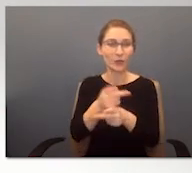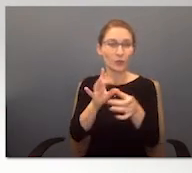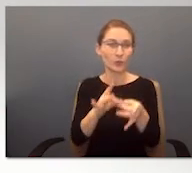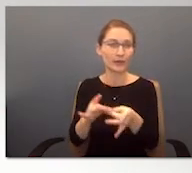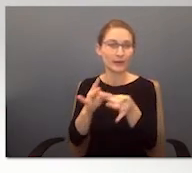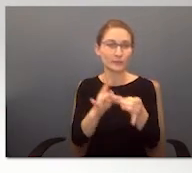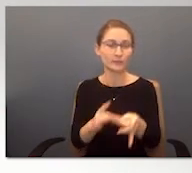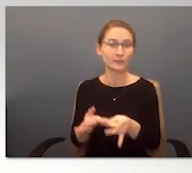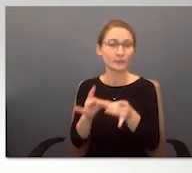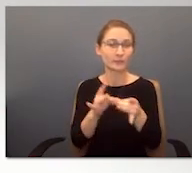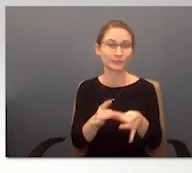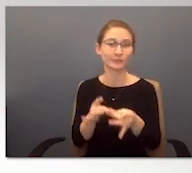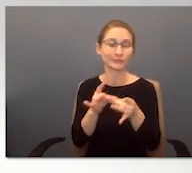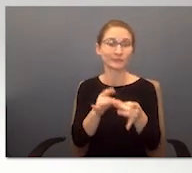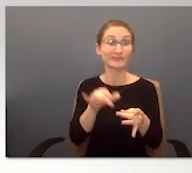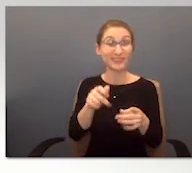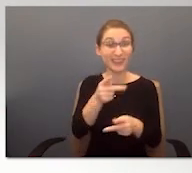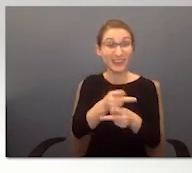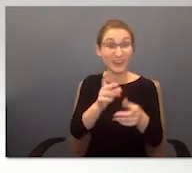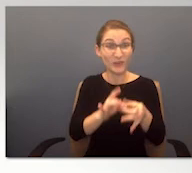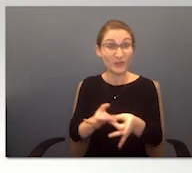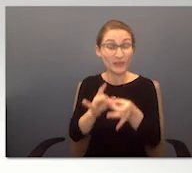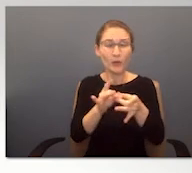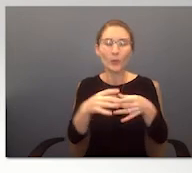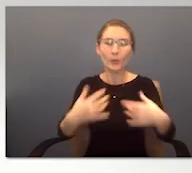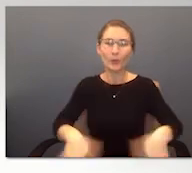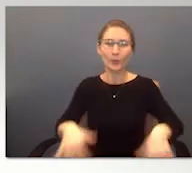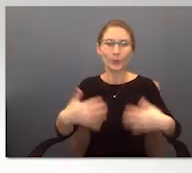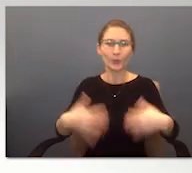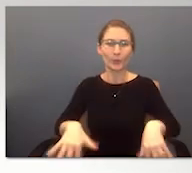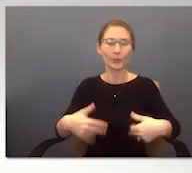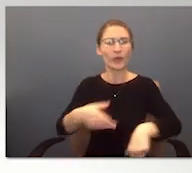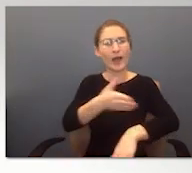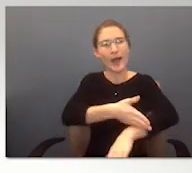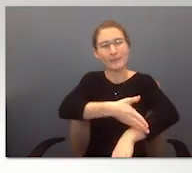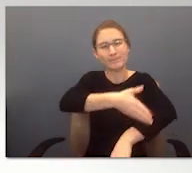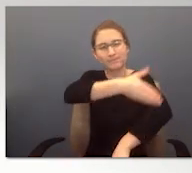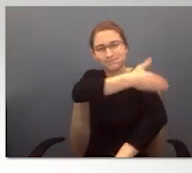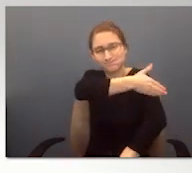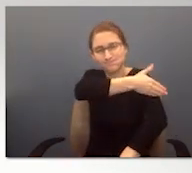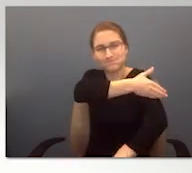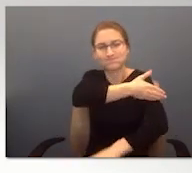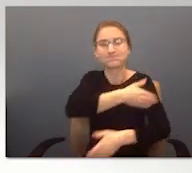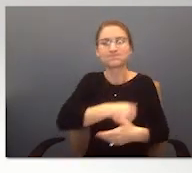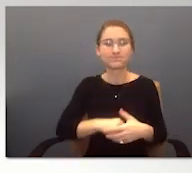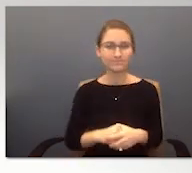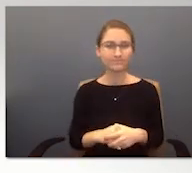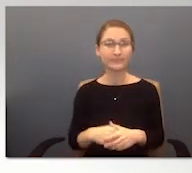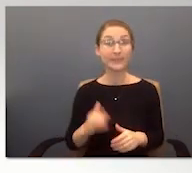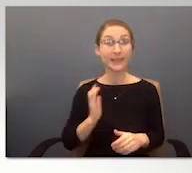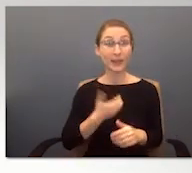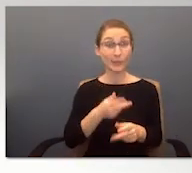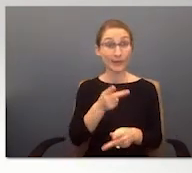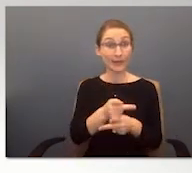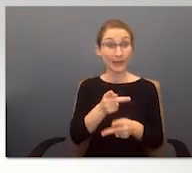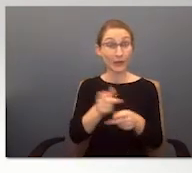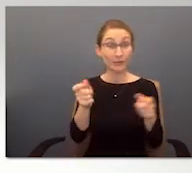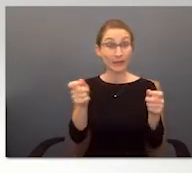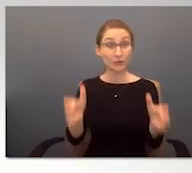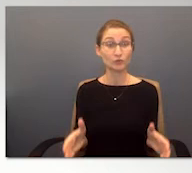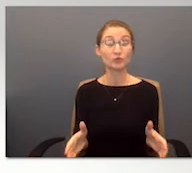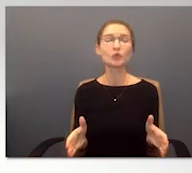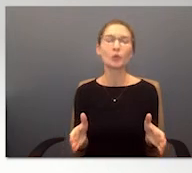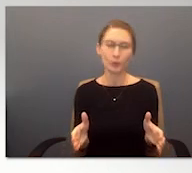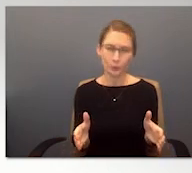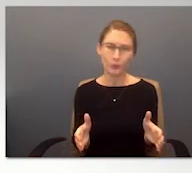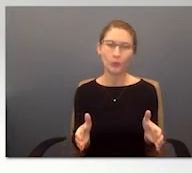coordination. And we think we've come a real long way in just a short amount of time with our care managers through